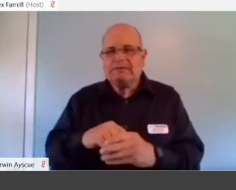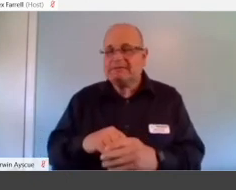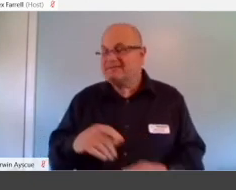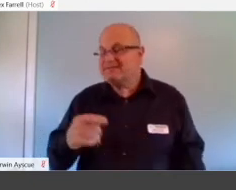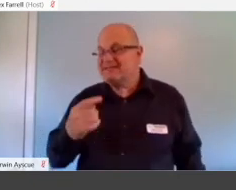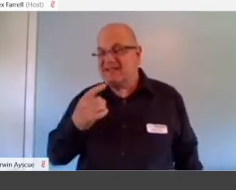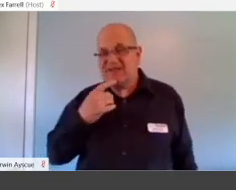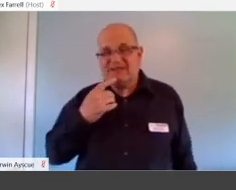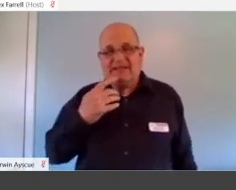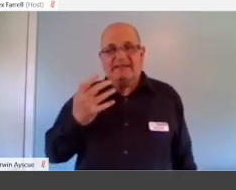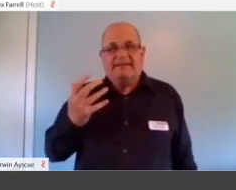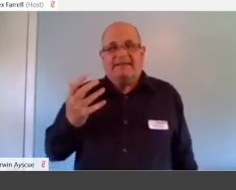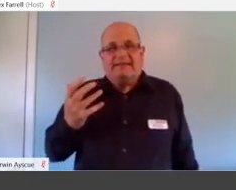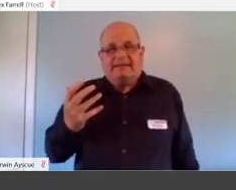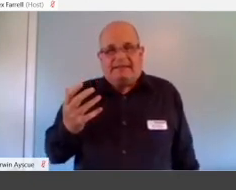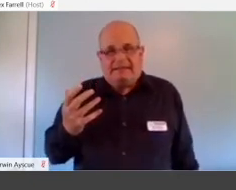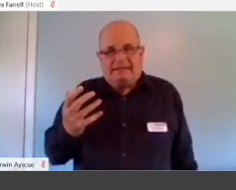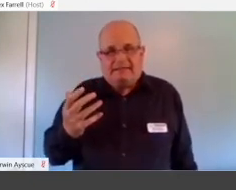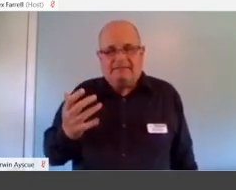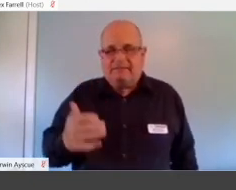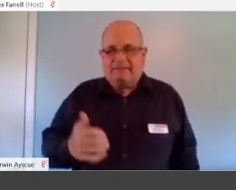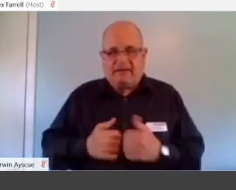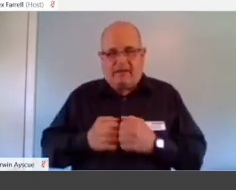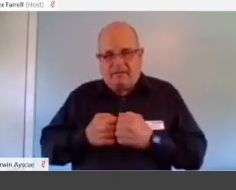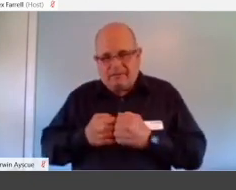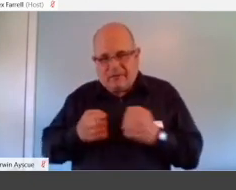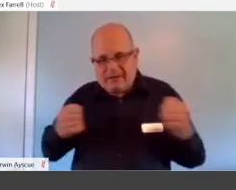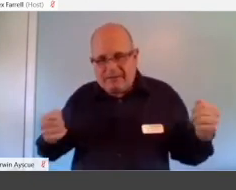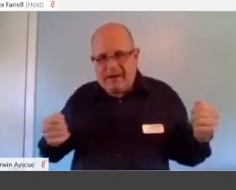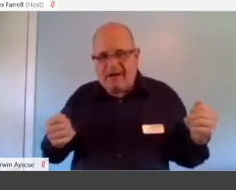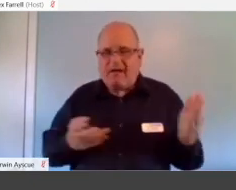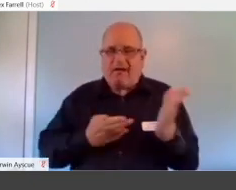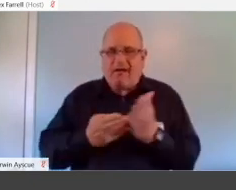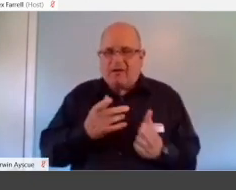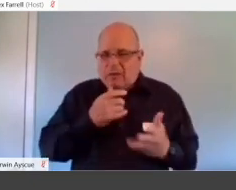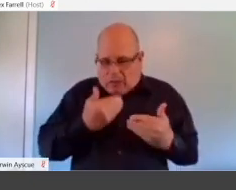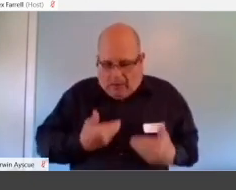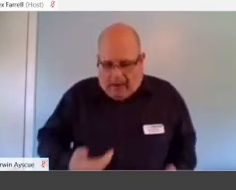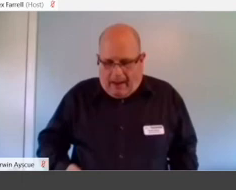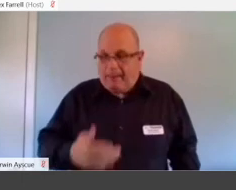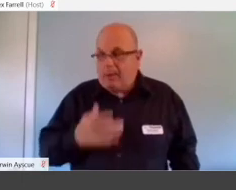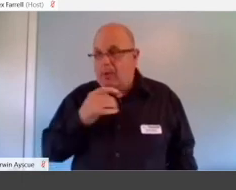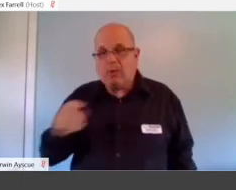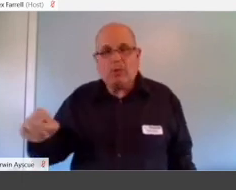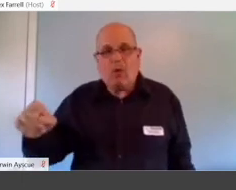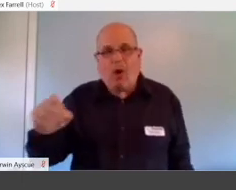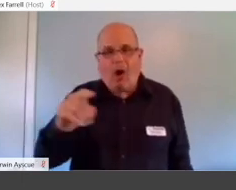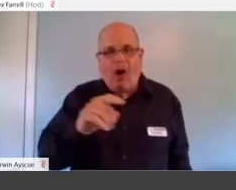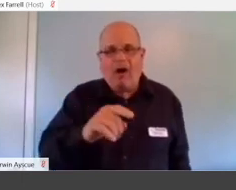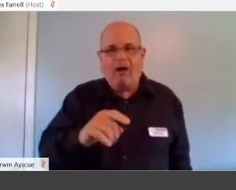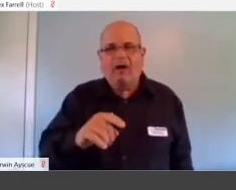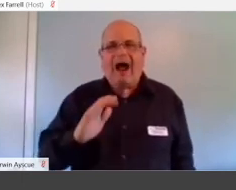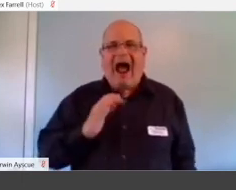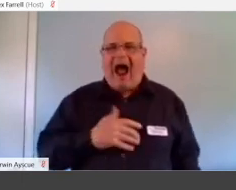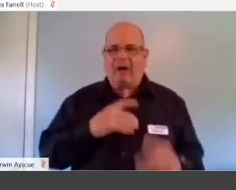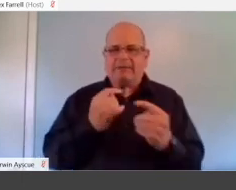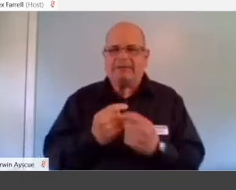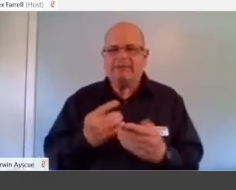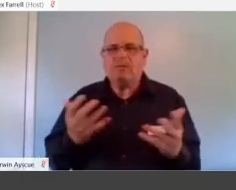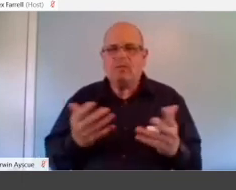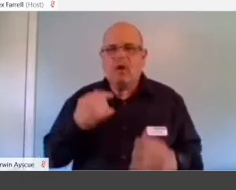it's being transparent and honest about who I am, who you are, what our team looks